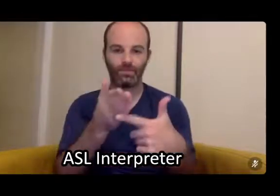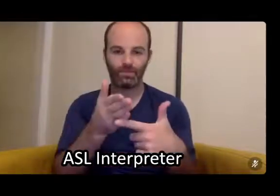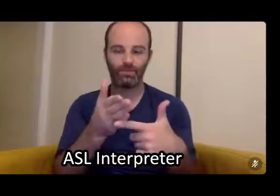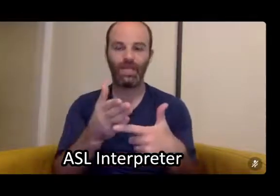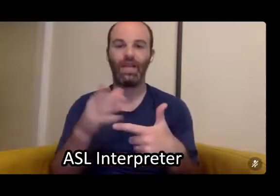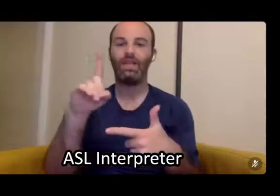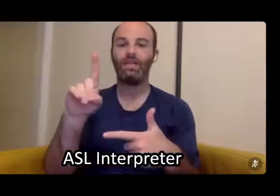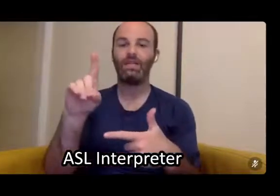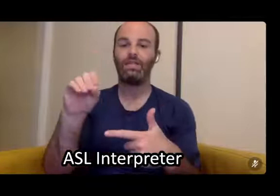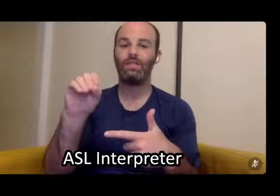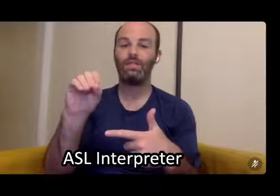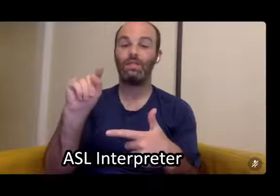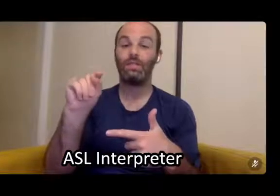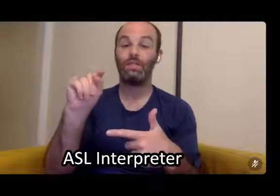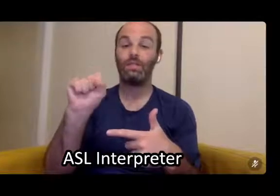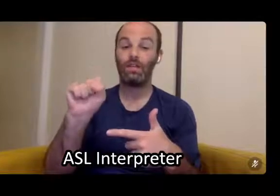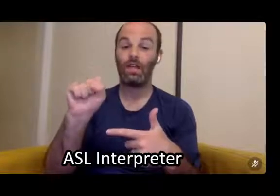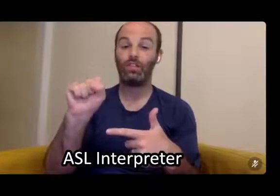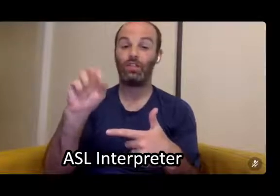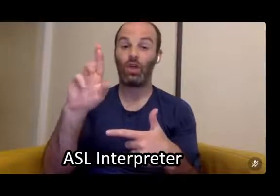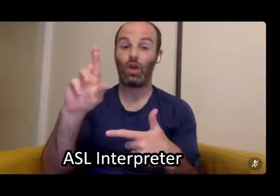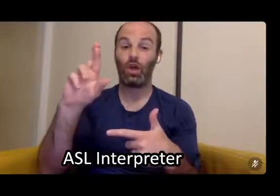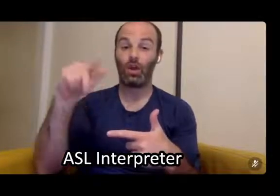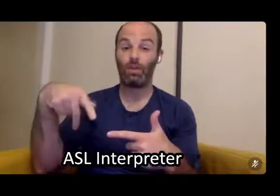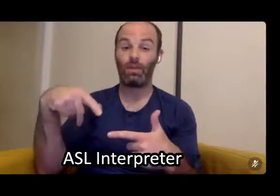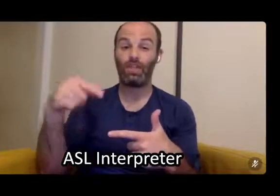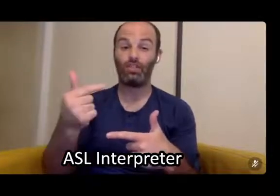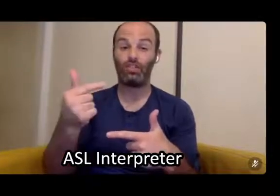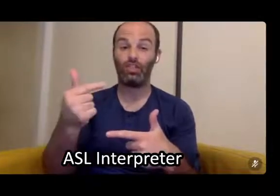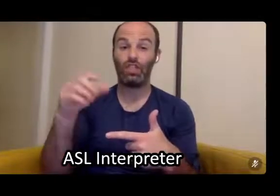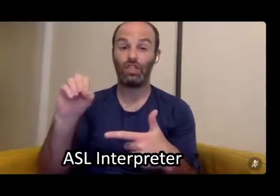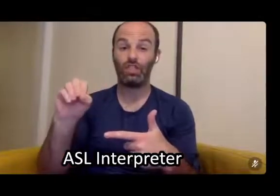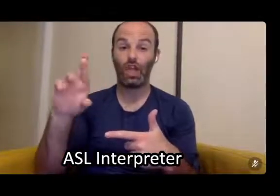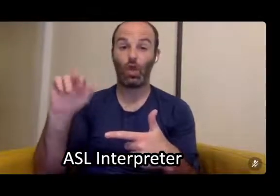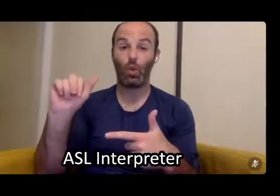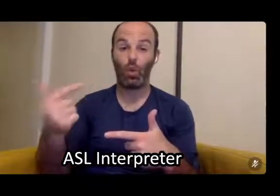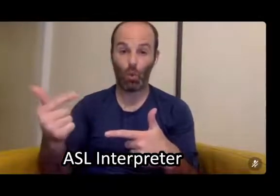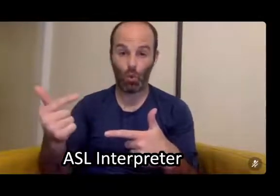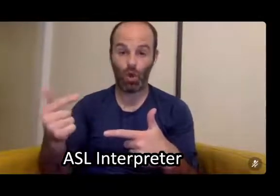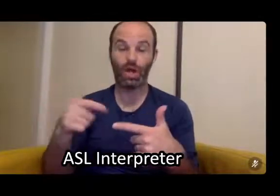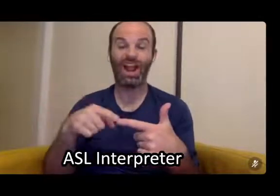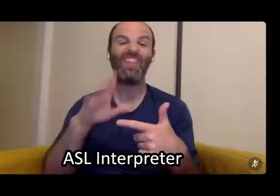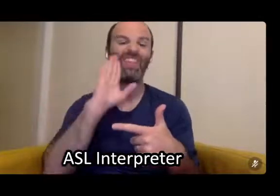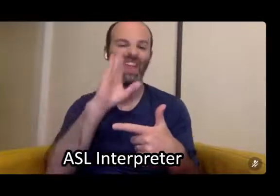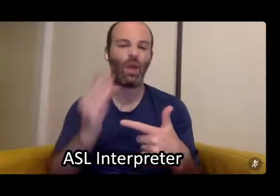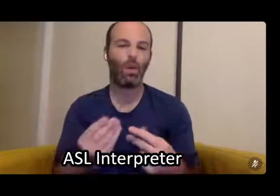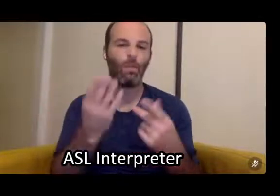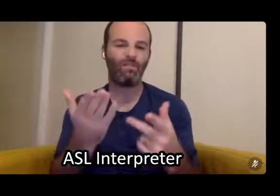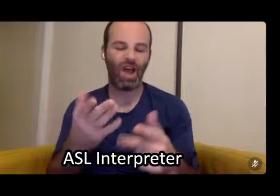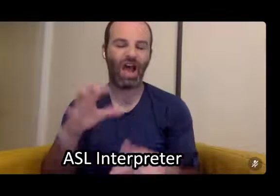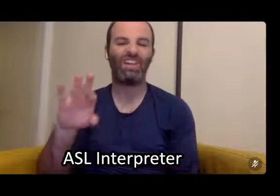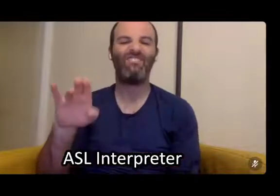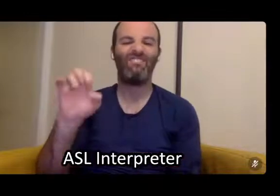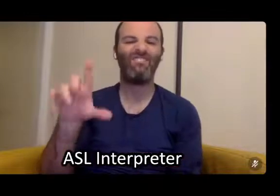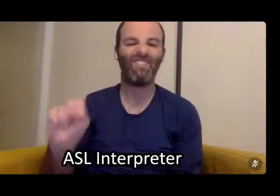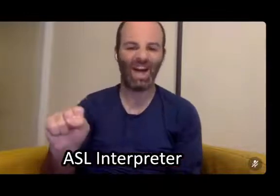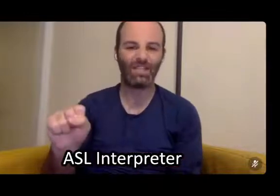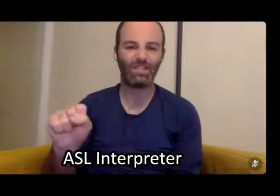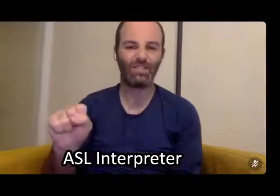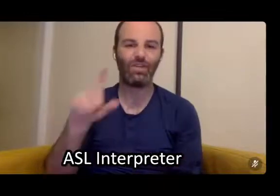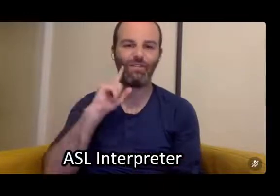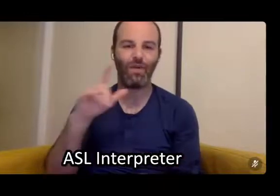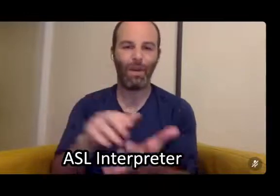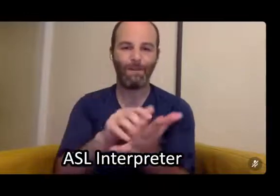dotsrpg.org. They can provide you free files for Braille dice. So you take those files and you can